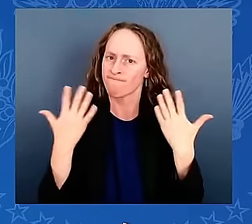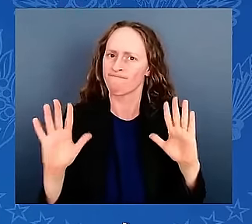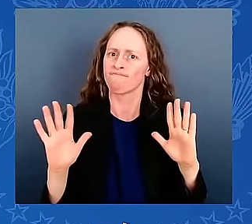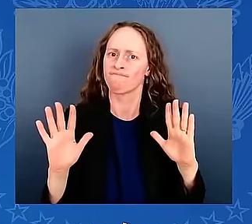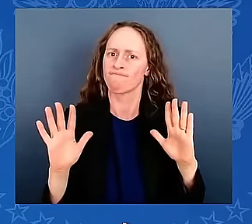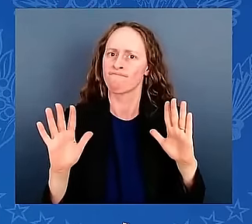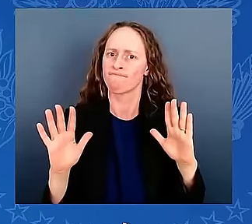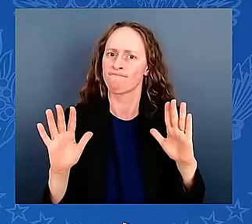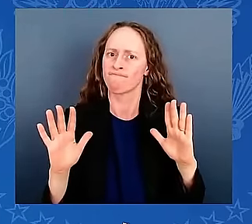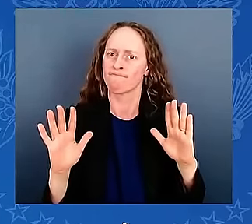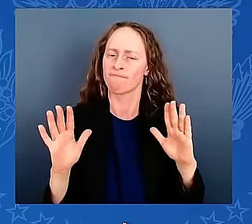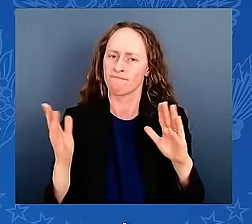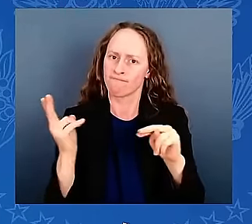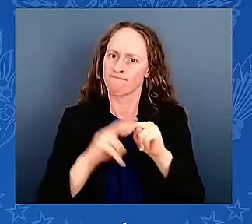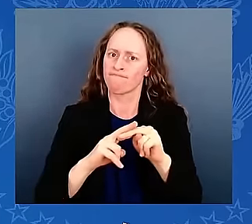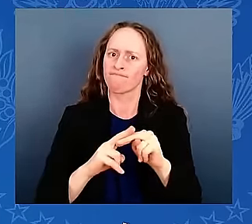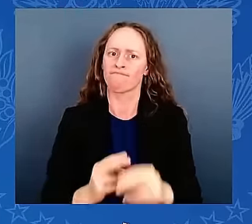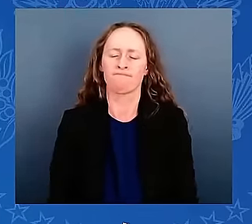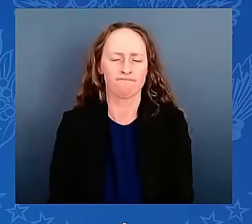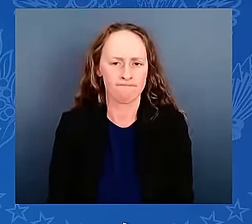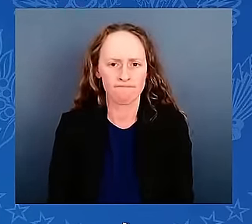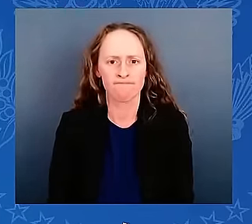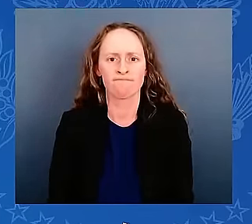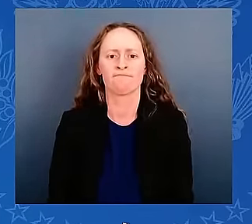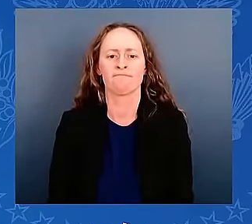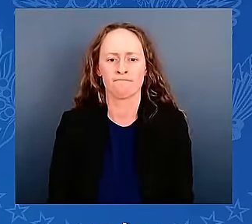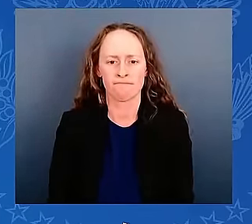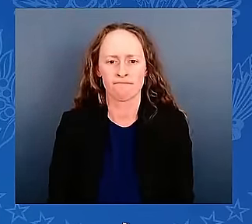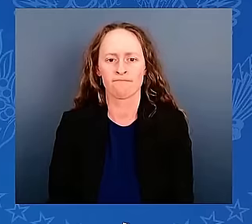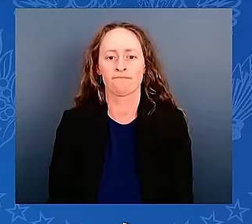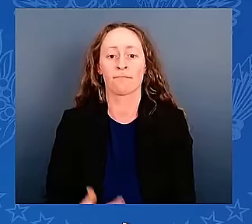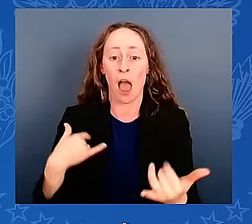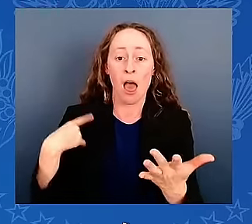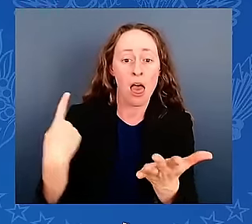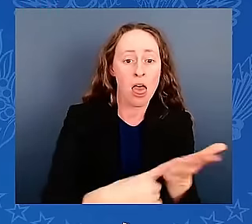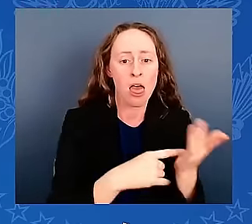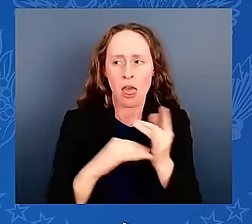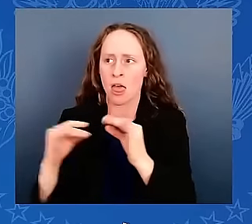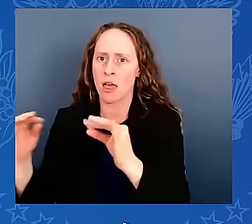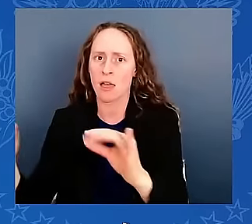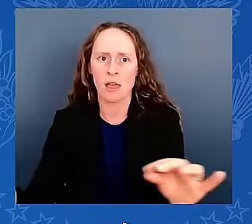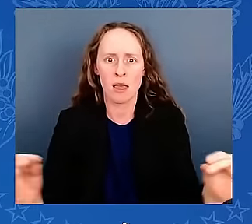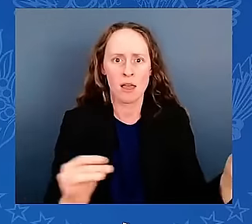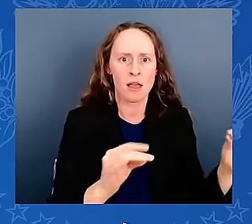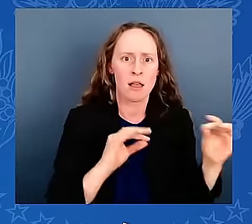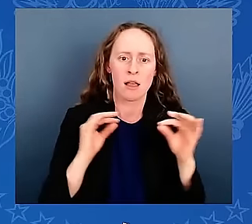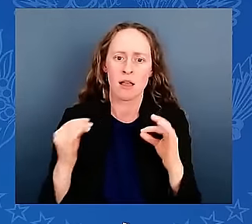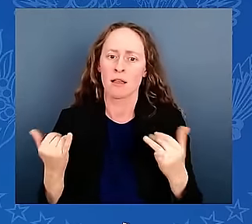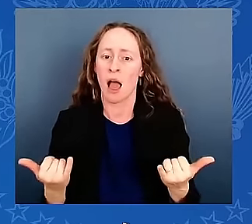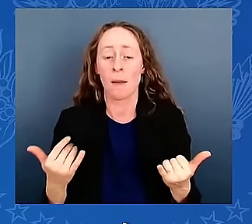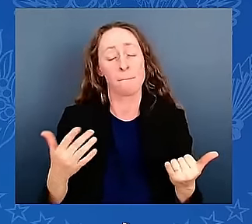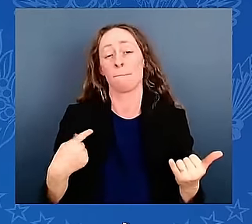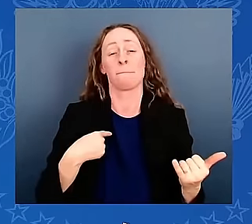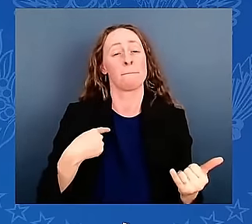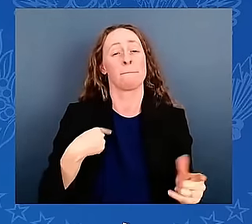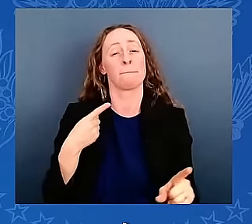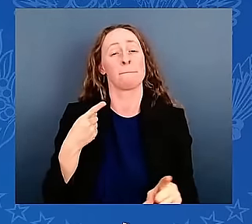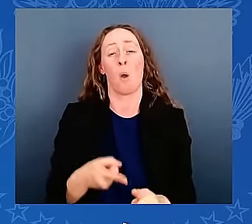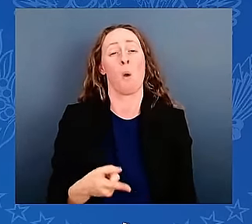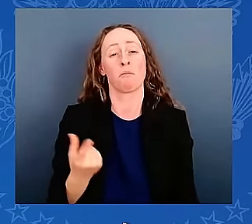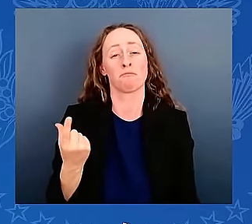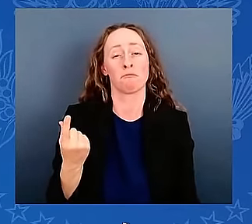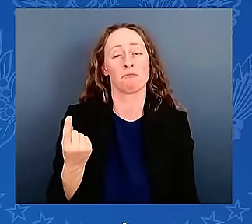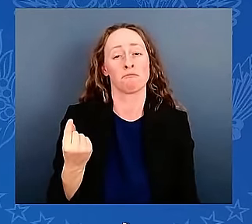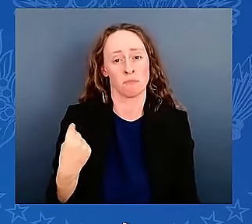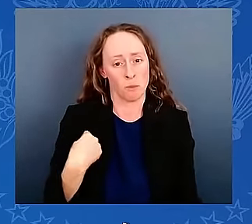That debate is taking place. The bottom line is we're just getting started. Well, no, it's not enough to talk about